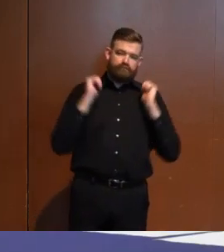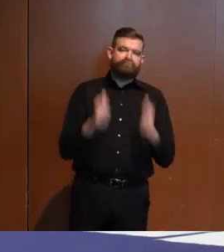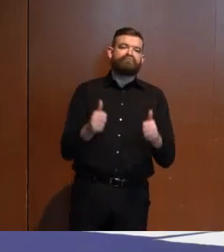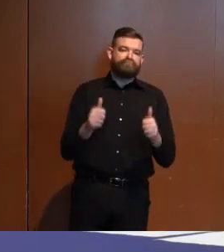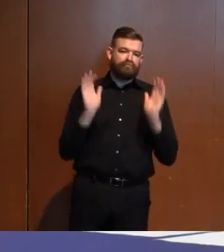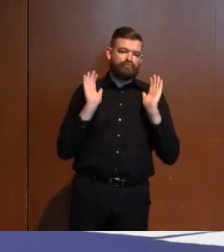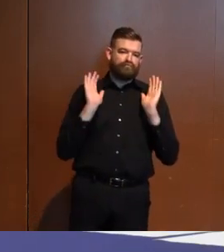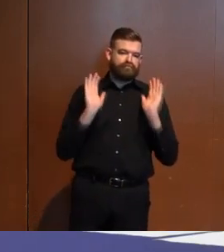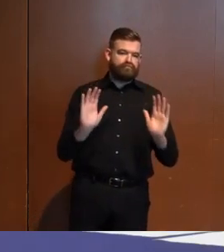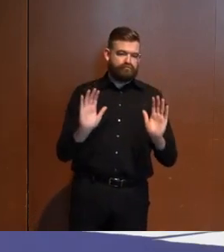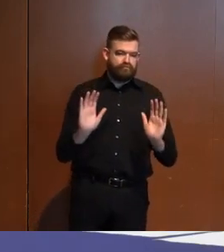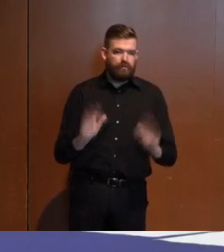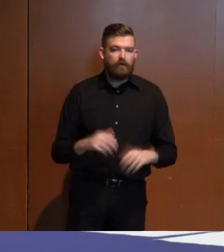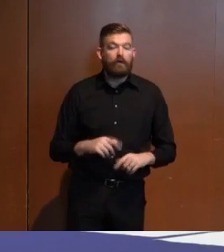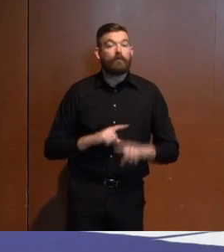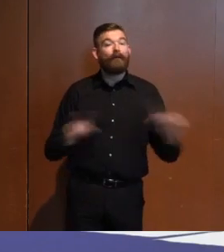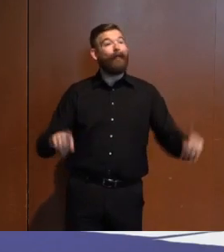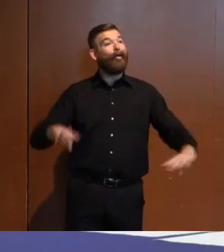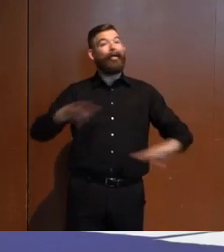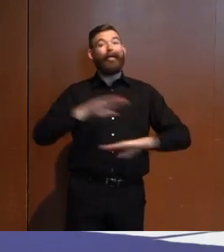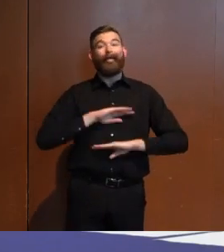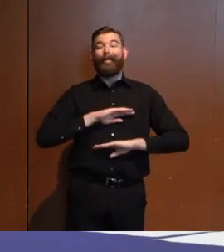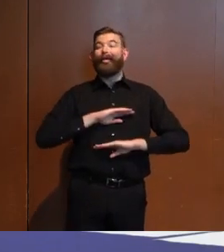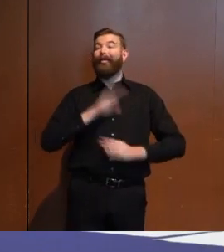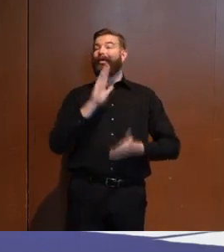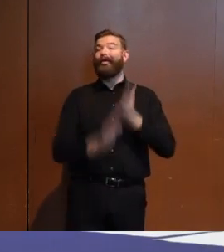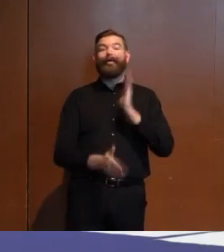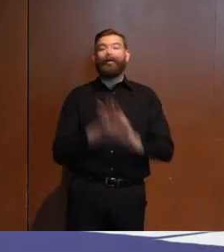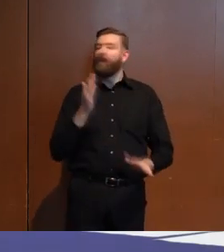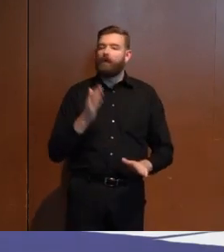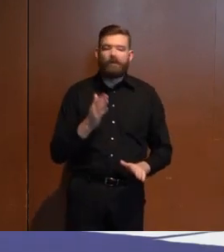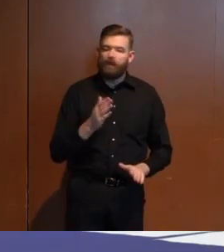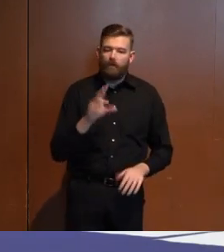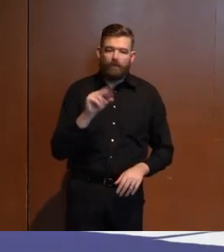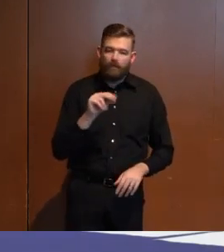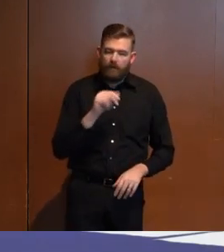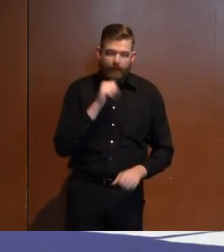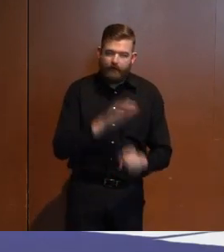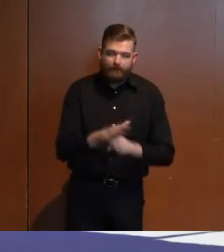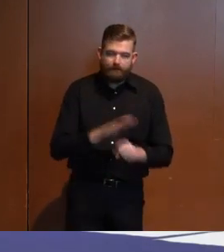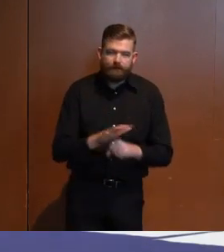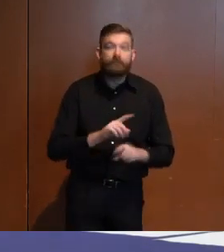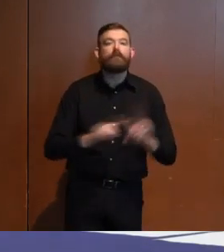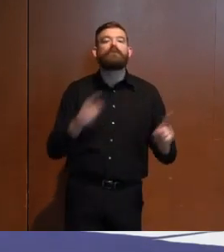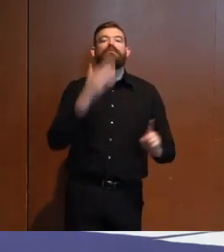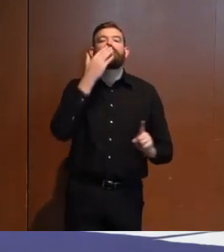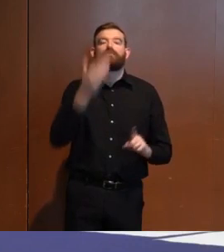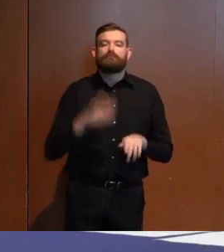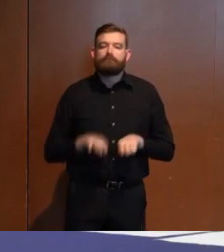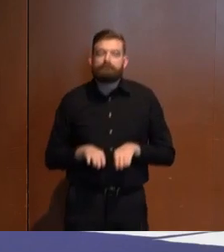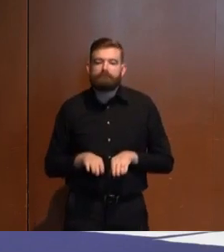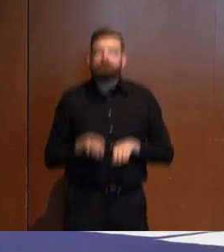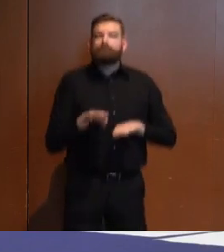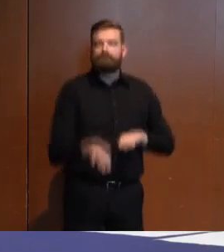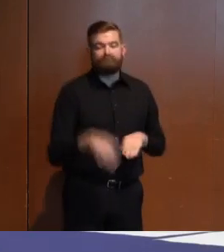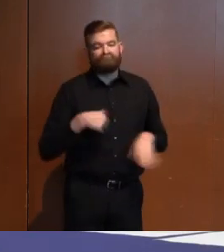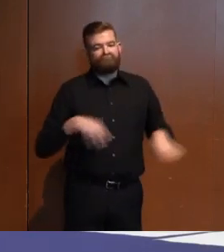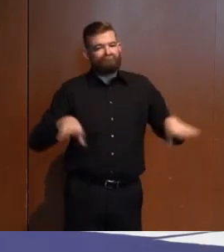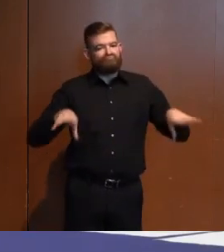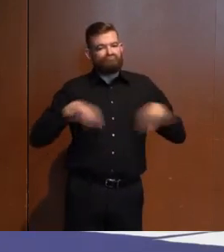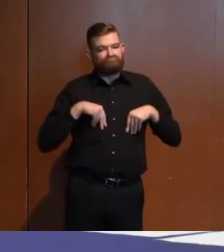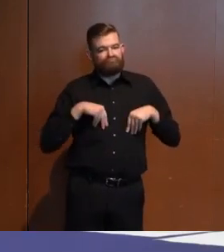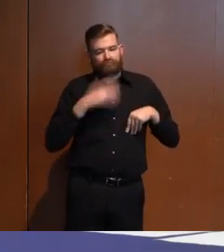step in the right direction, and we'll take it. And it's going to make a difference, including direct cash on the barrel to individuals and